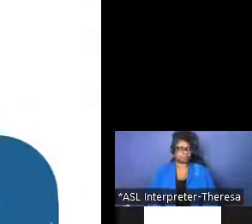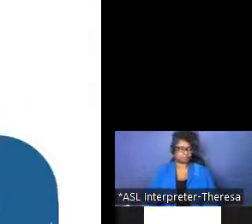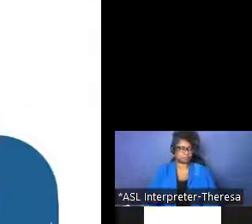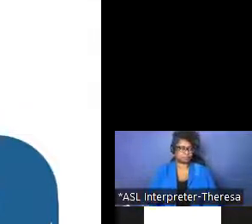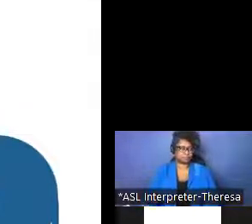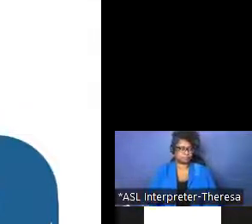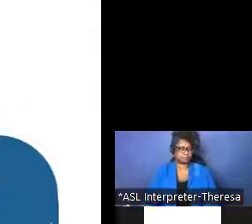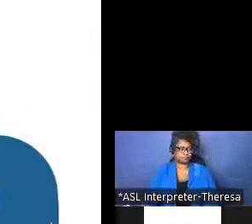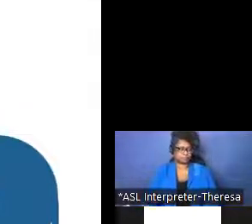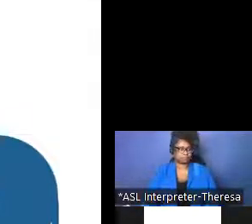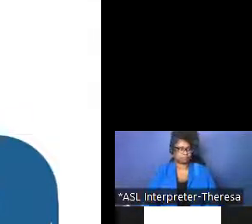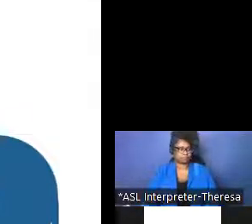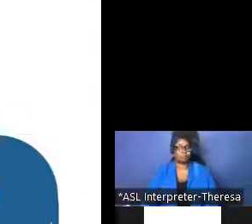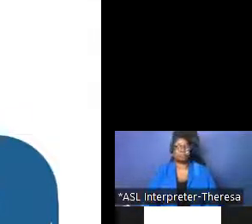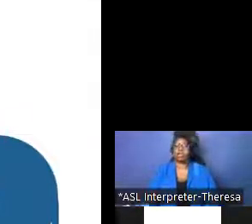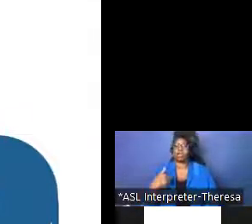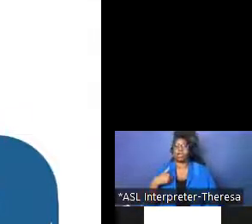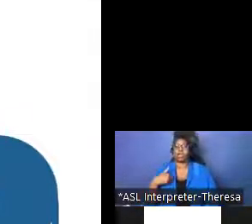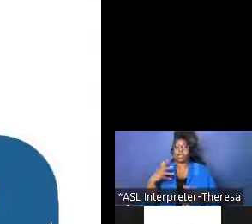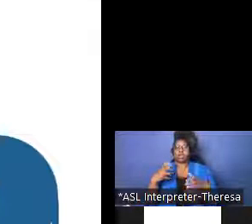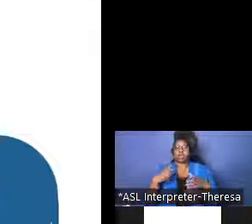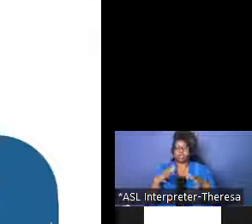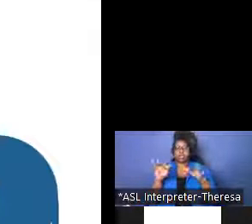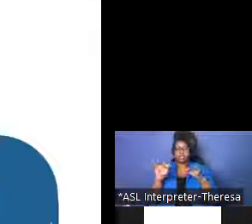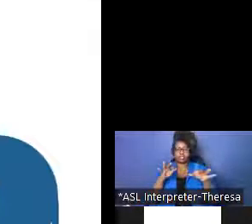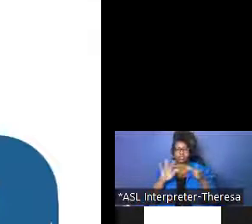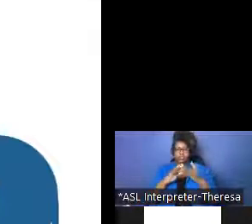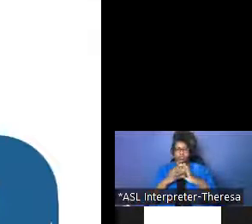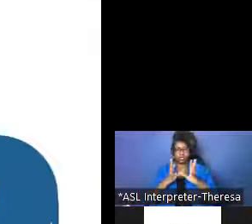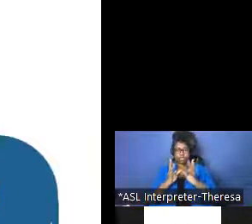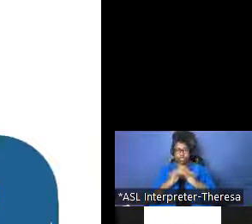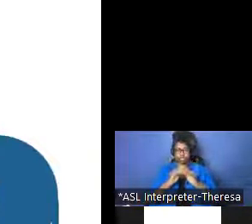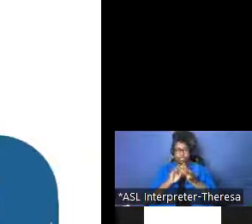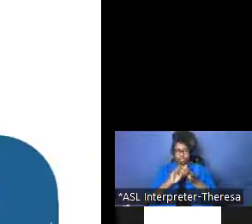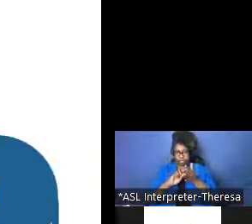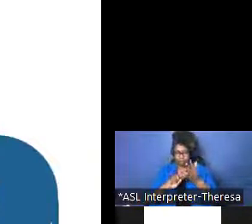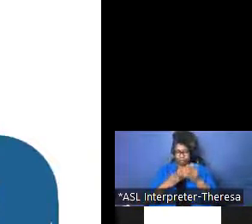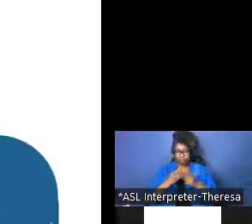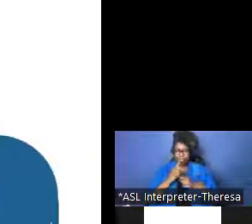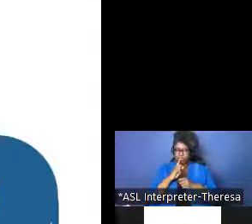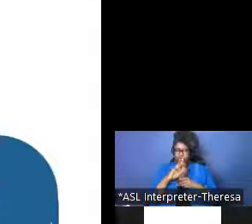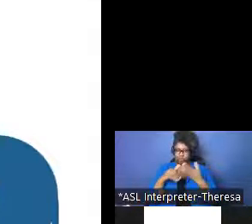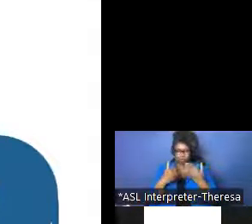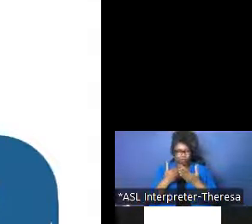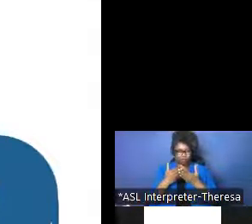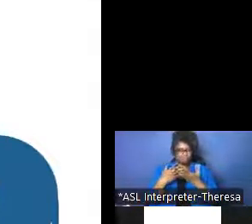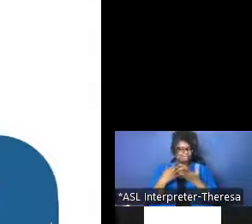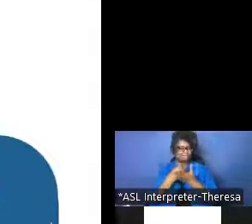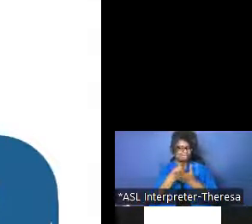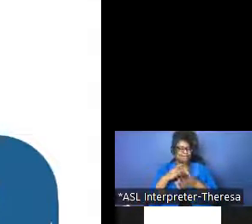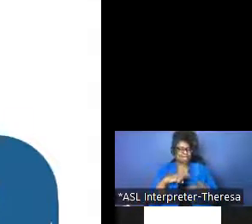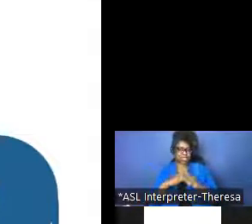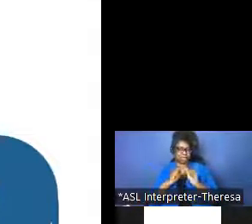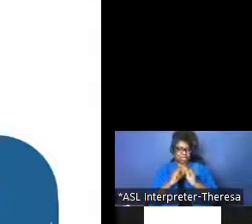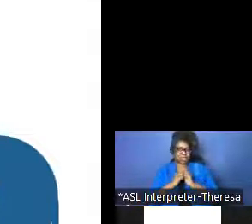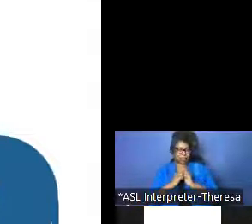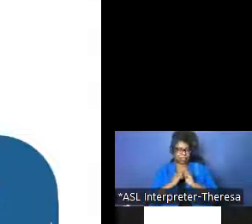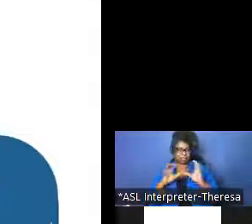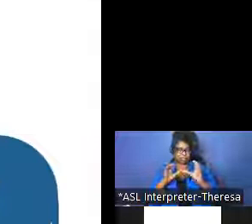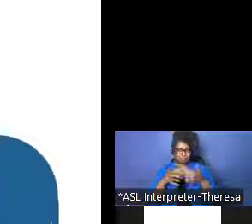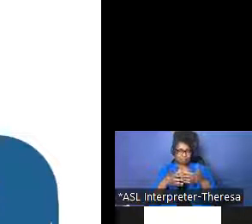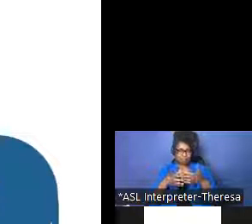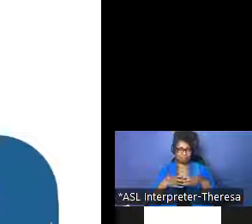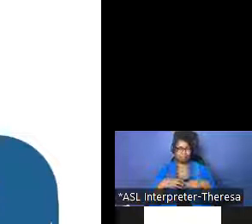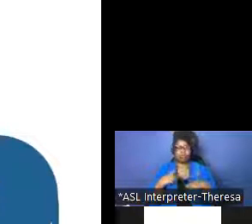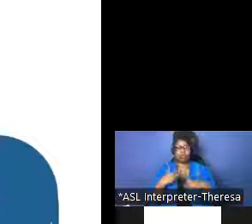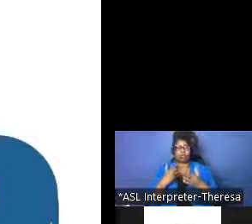So just to go through the community meeting guidelines to ensure that we're all able to maximize this time together as a group. I just